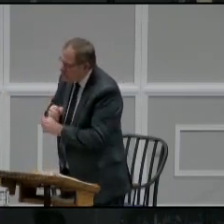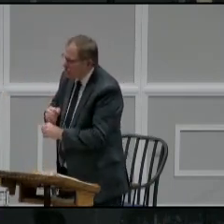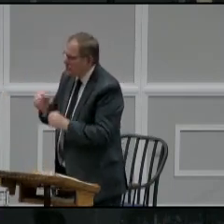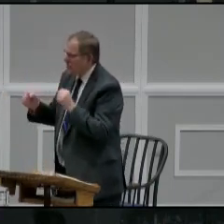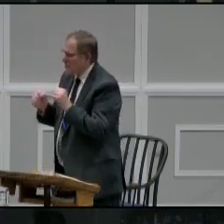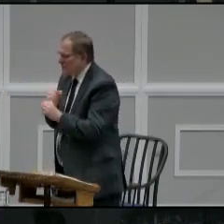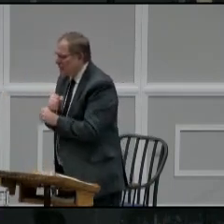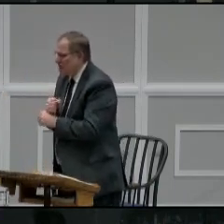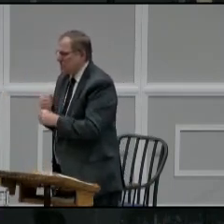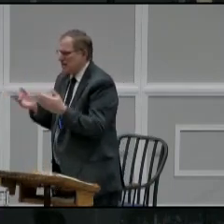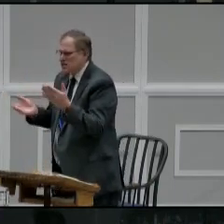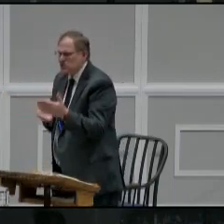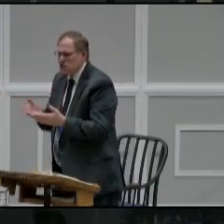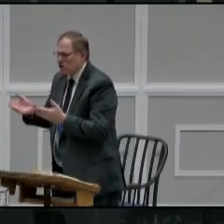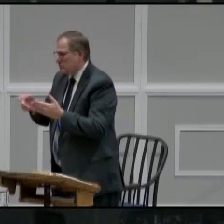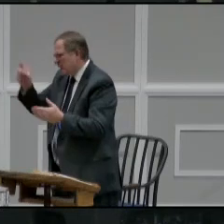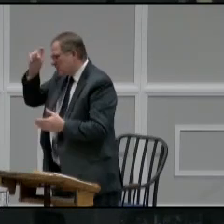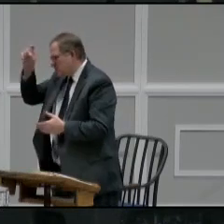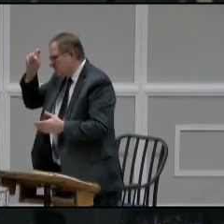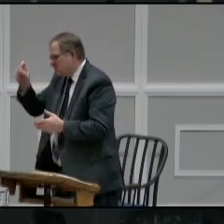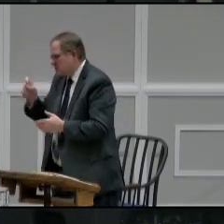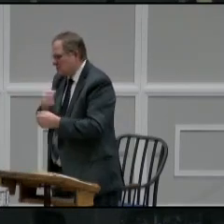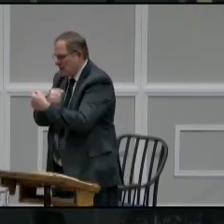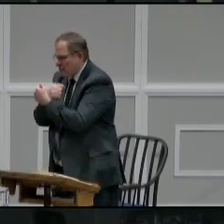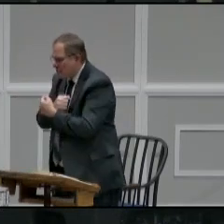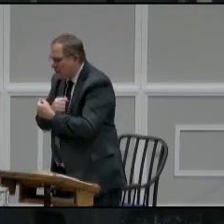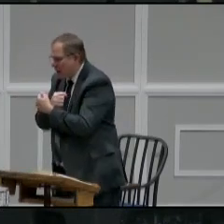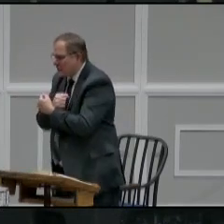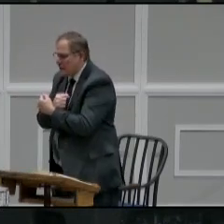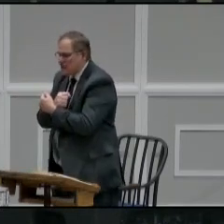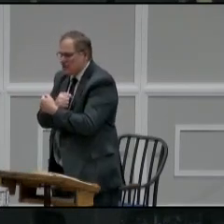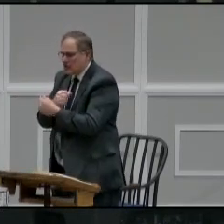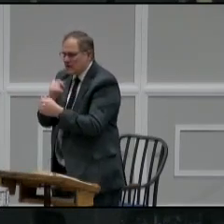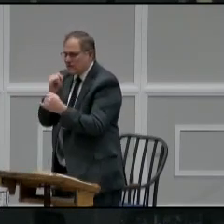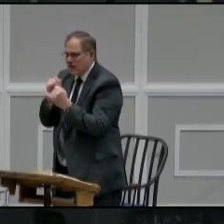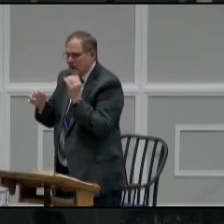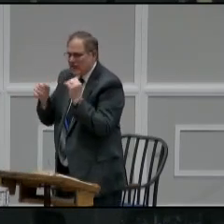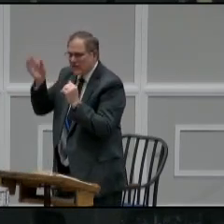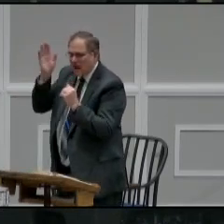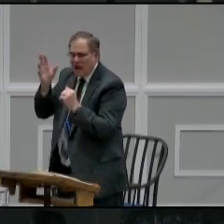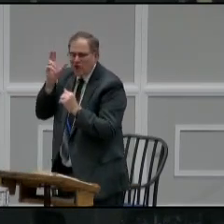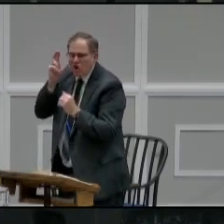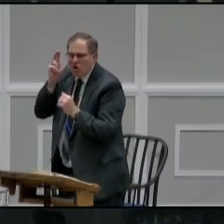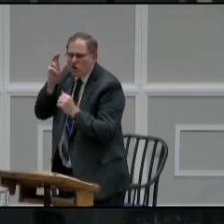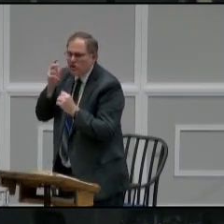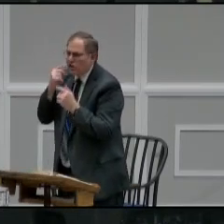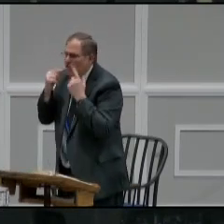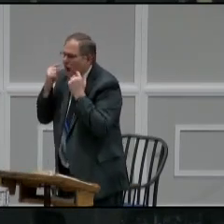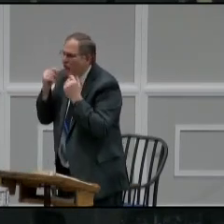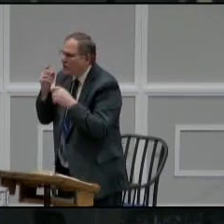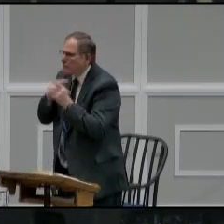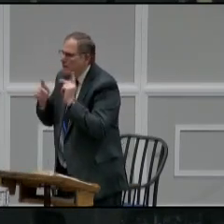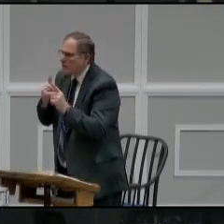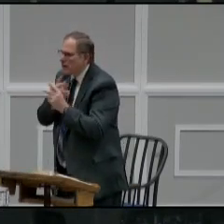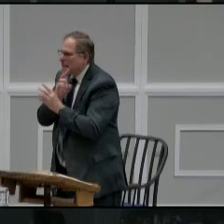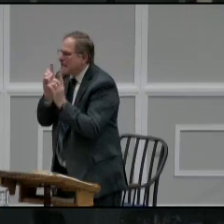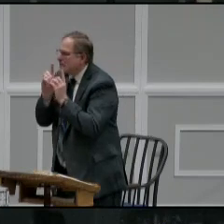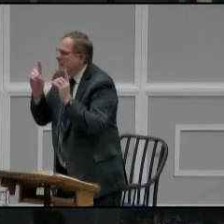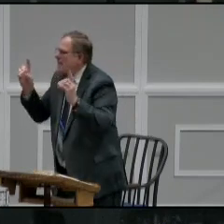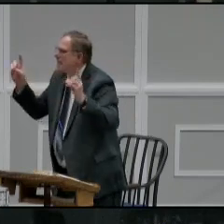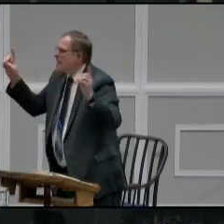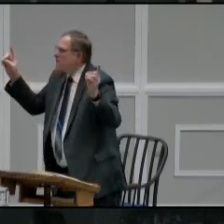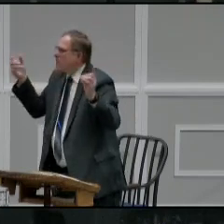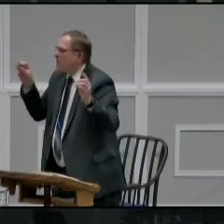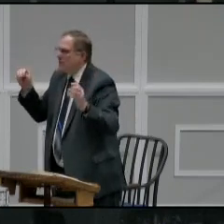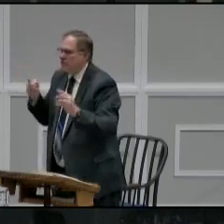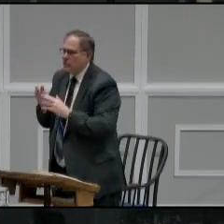years, they served the Egyptians. But finally, God heard the cry of his people, and he delivered them through 10 plagues.